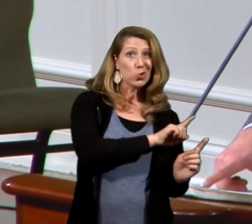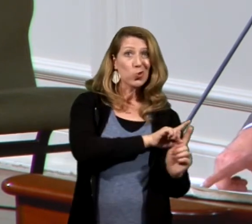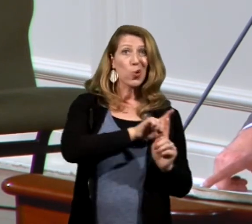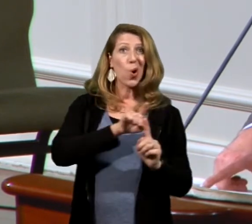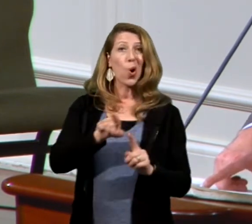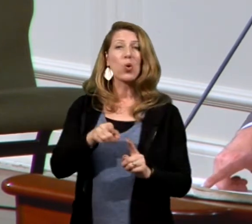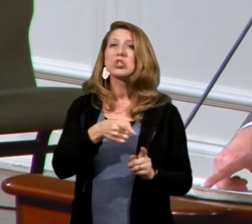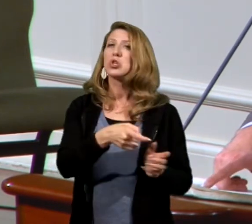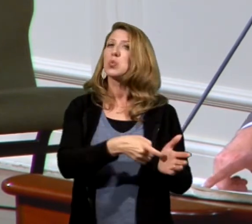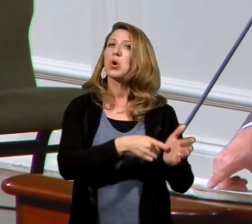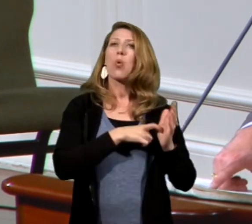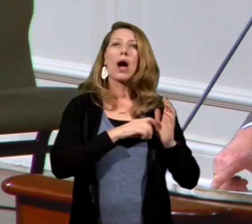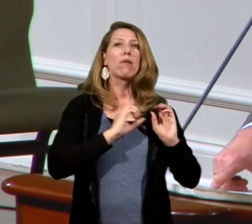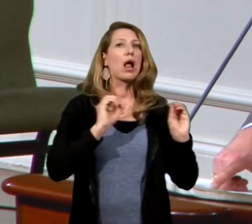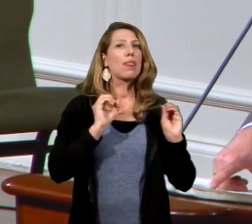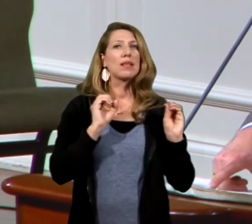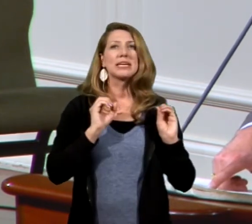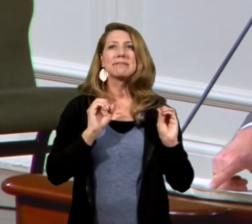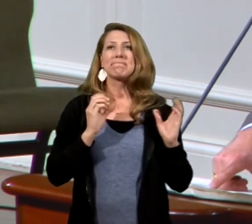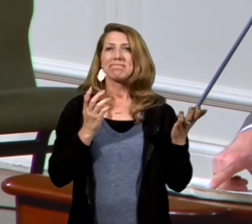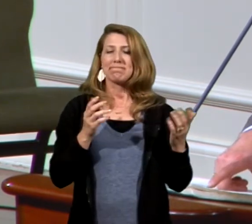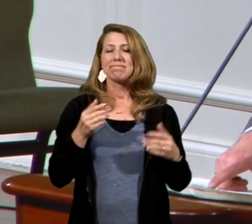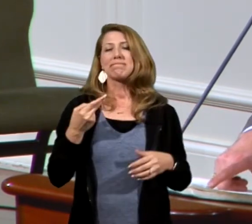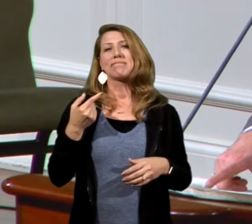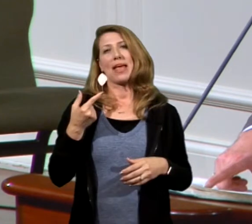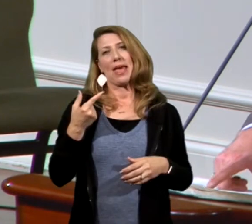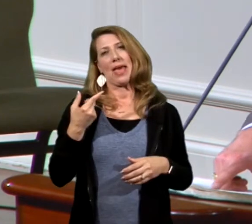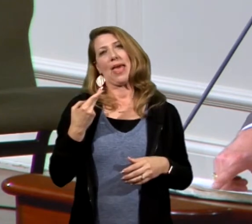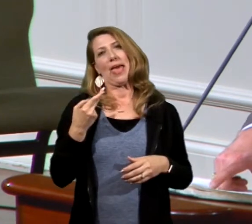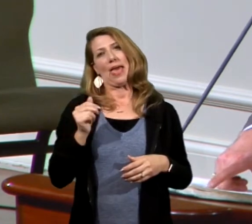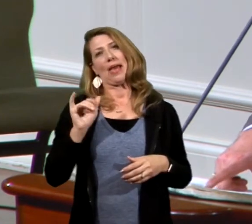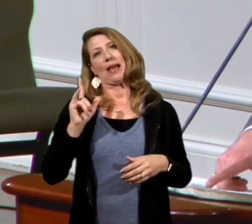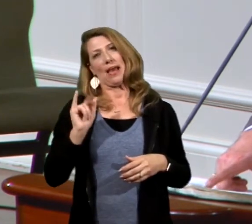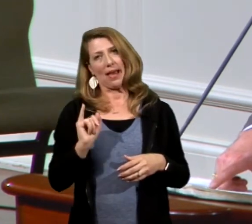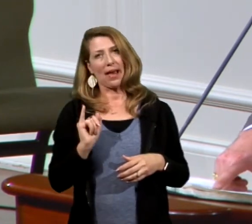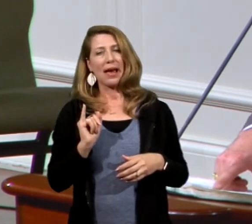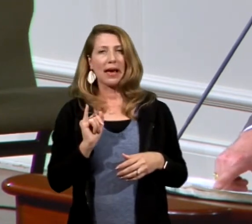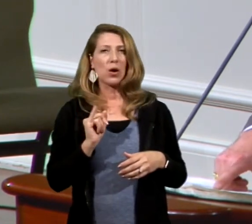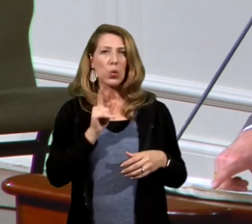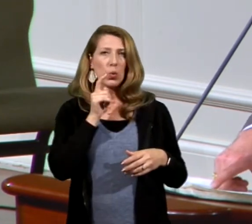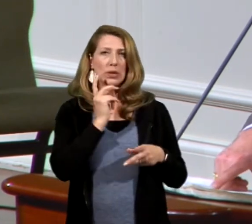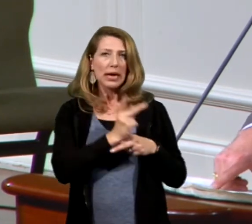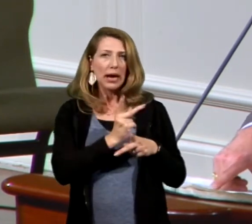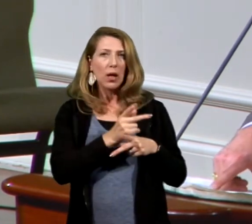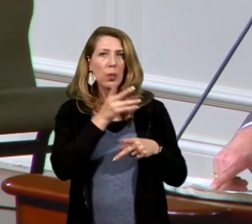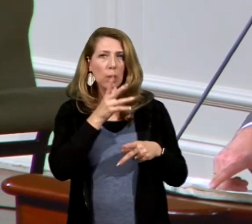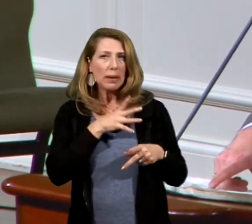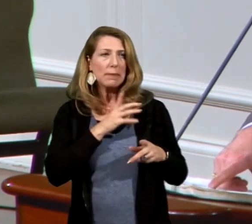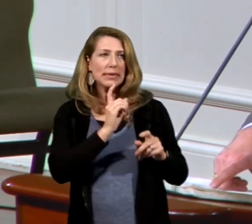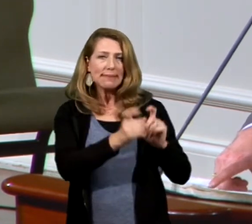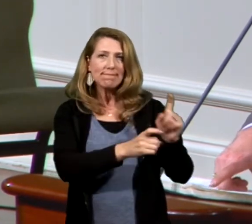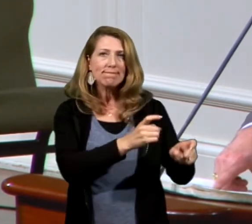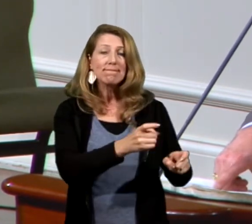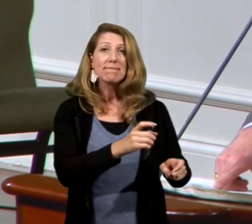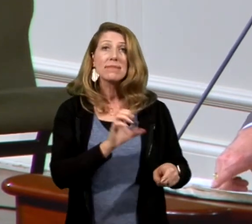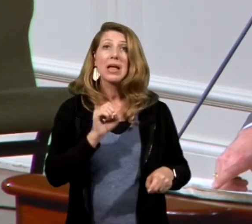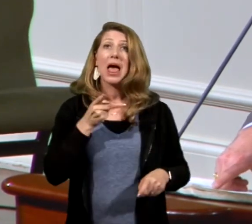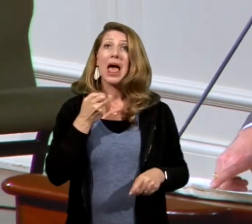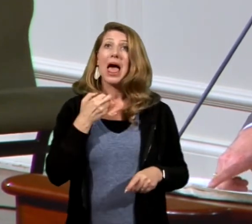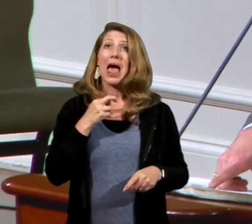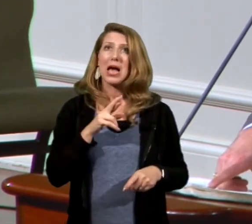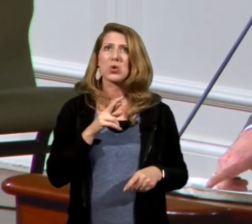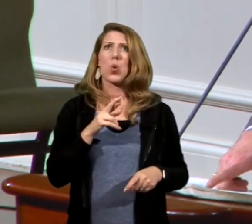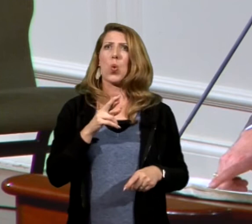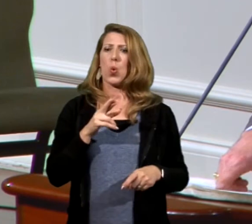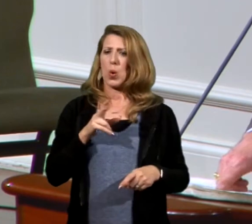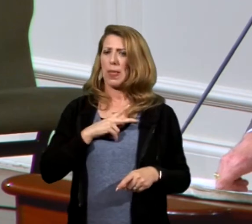required nothing but that which Haggai, the king's chamberlain, the keeper of the women, appointed. And Esther obtained favor